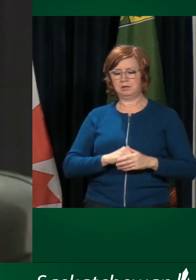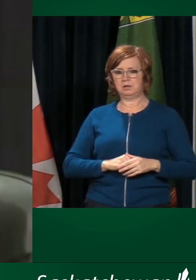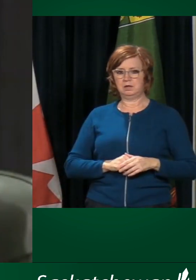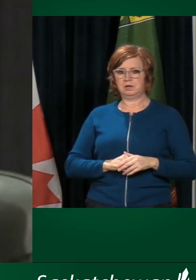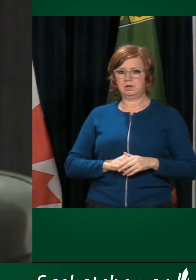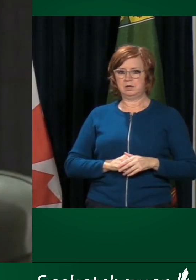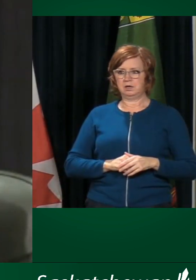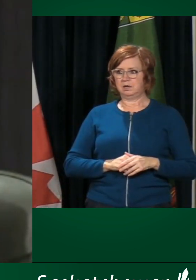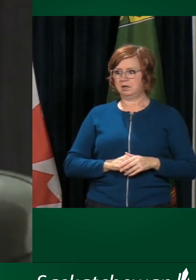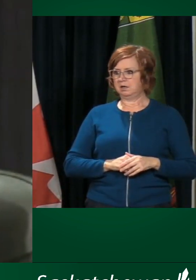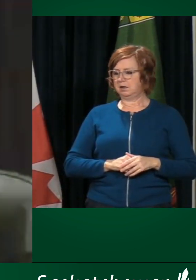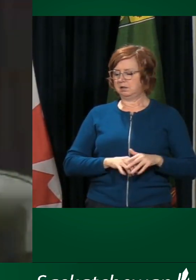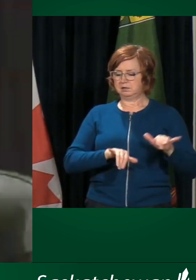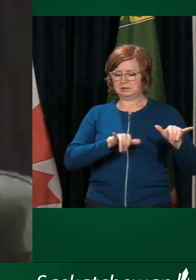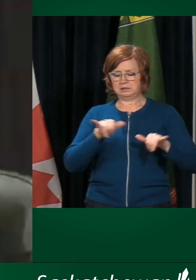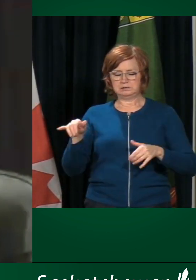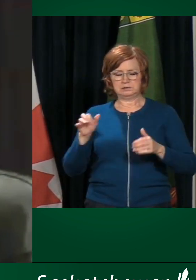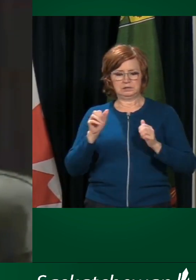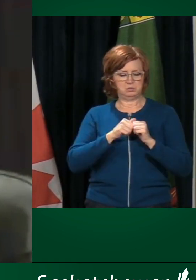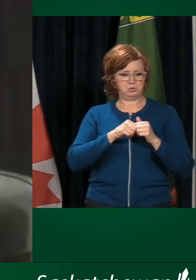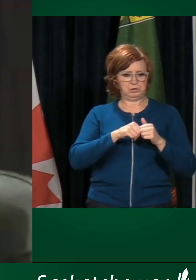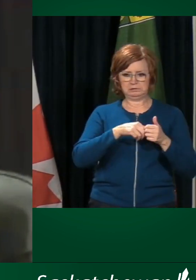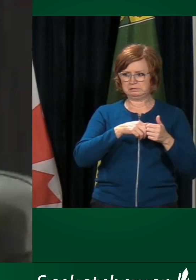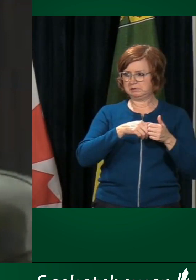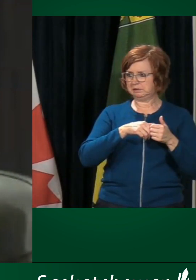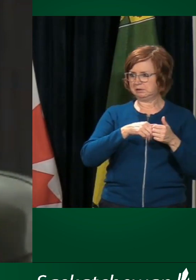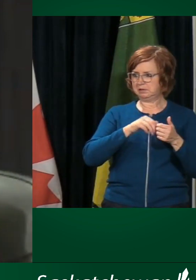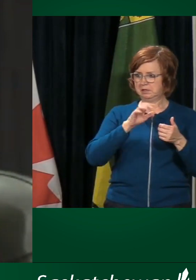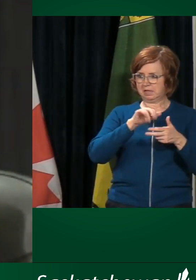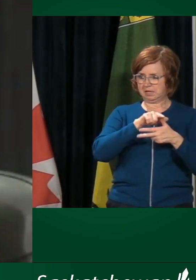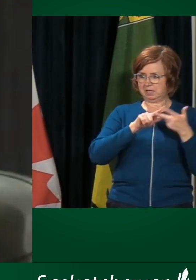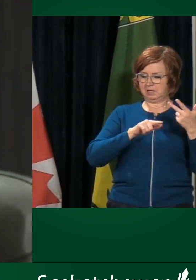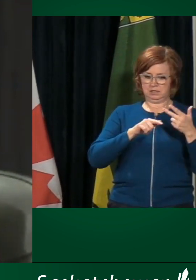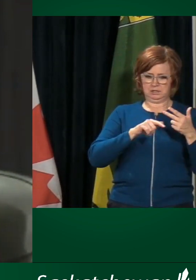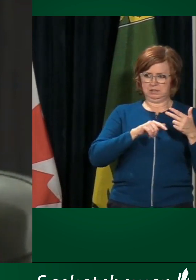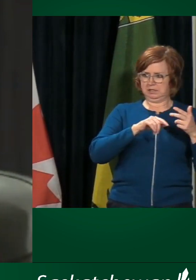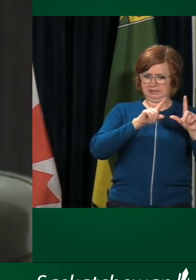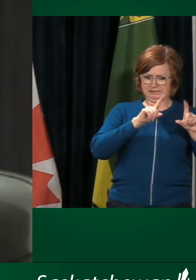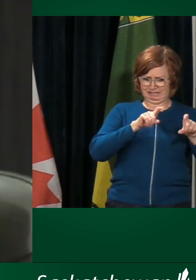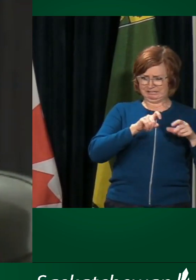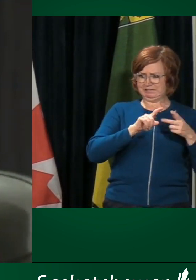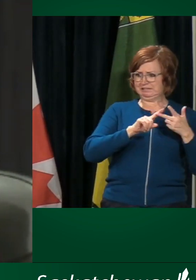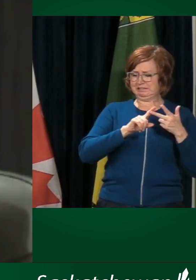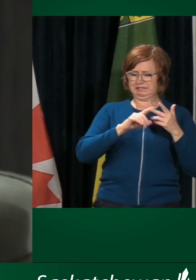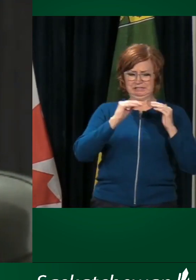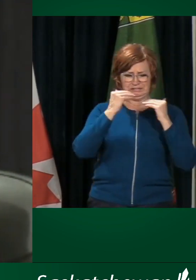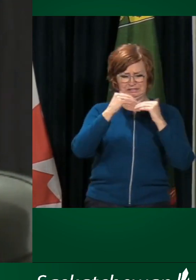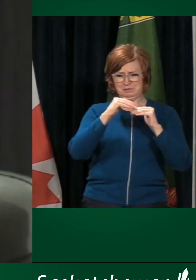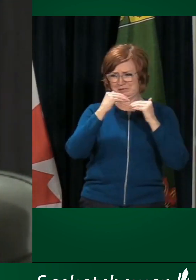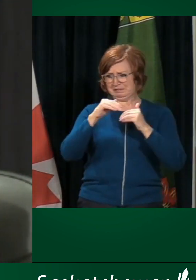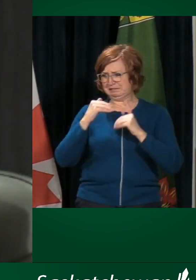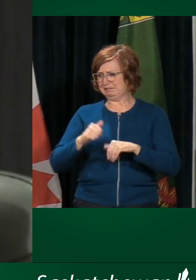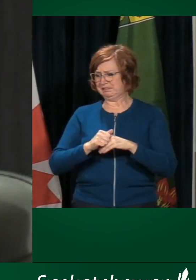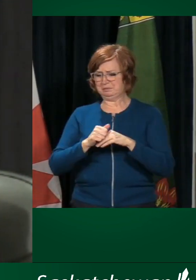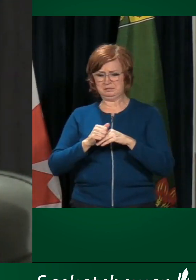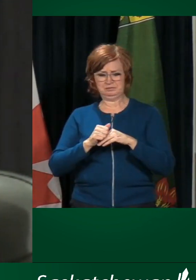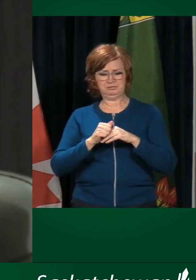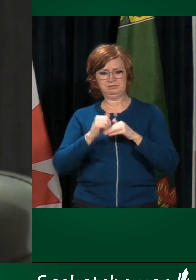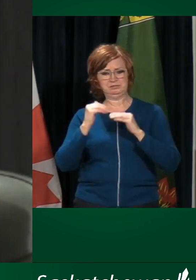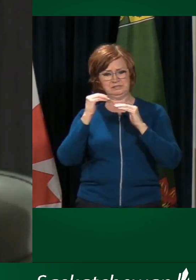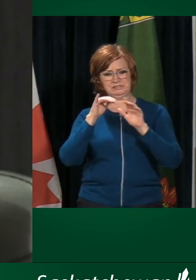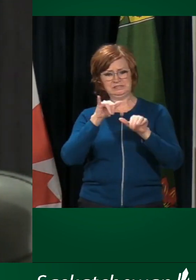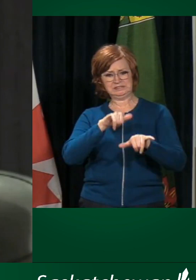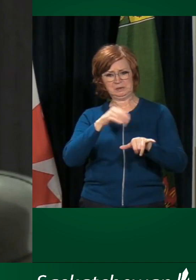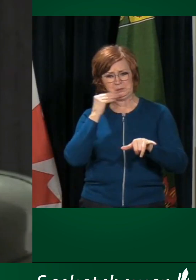on in the province, the three-legged stool around testing, contact tracing, and those severe public health restrictions. And I would say